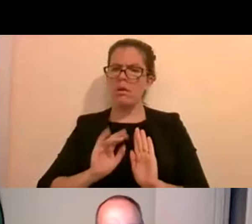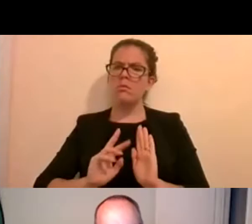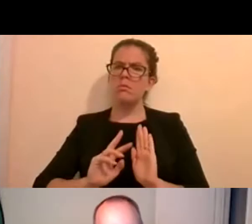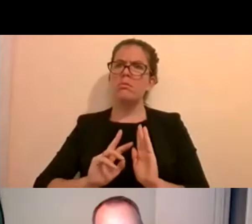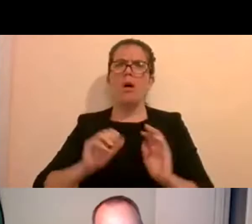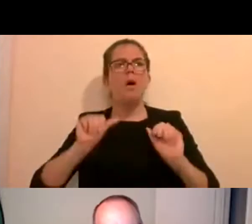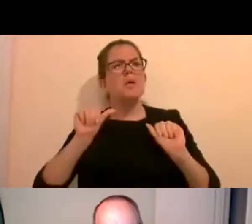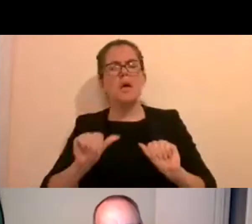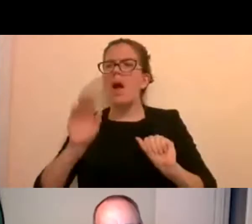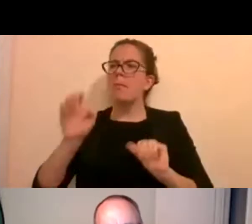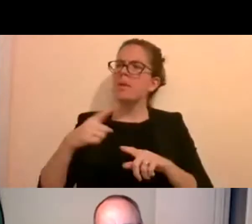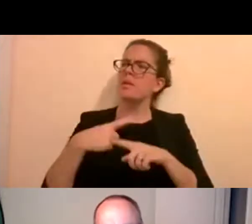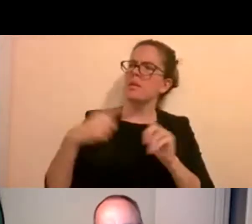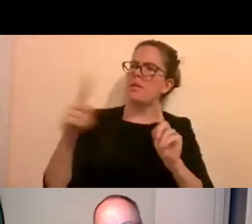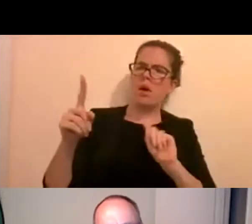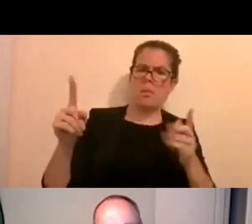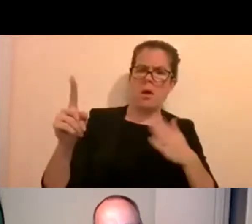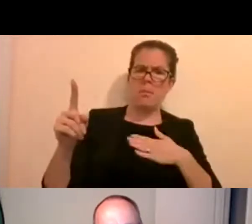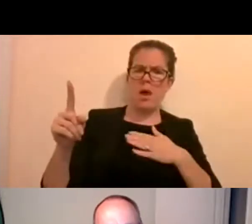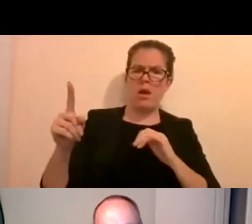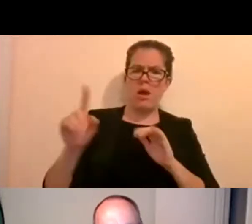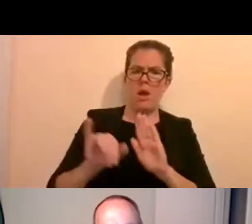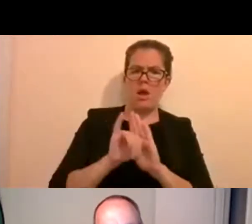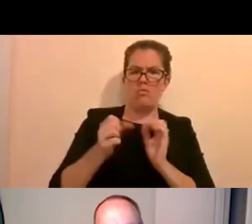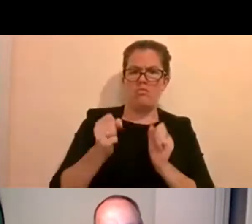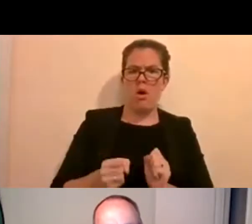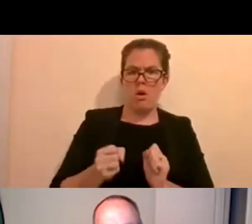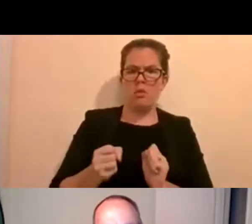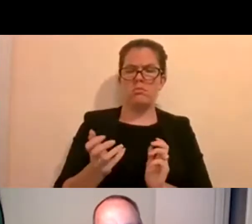different, but still part of the deaf community.